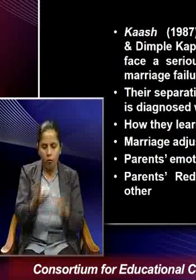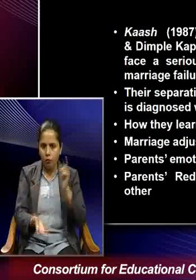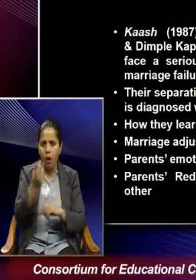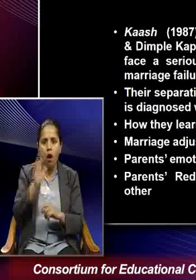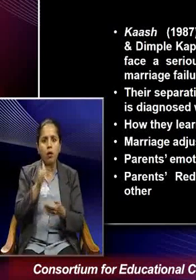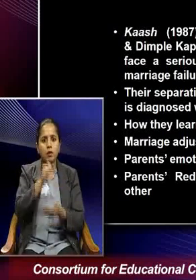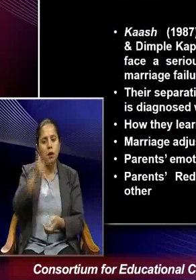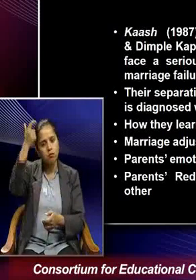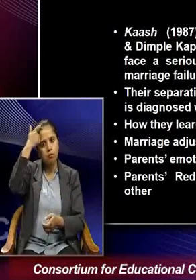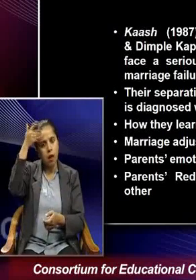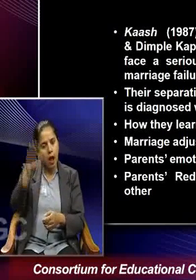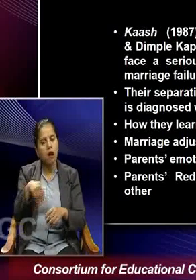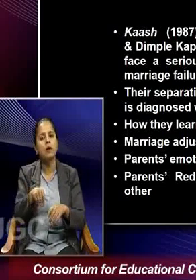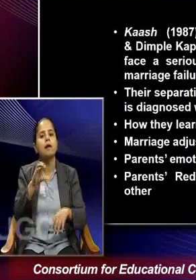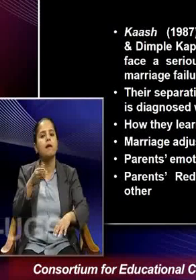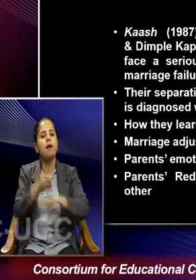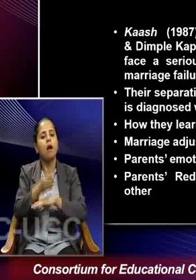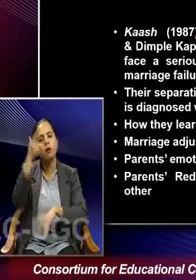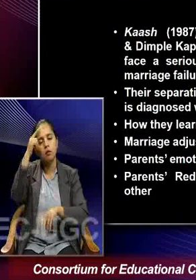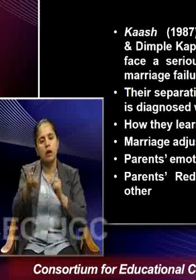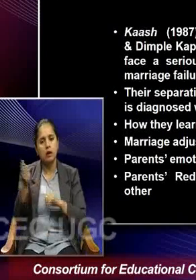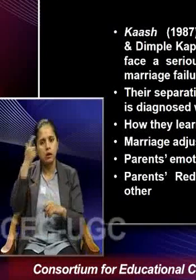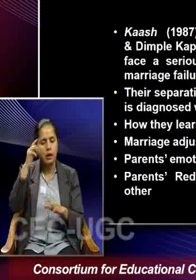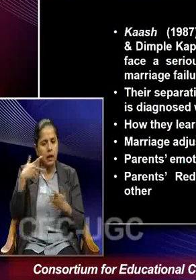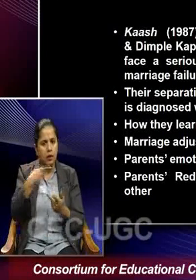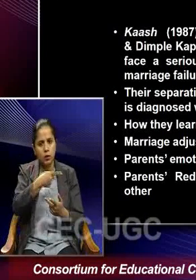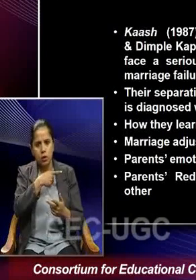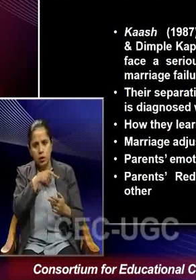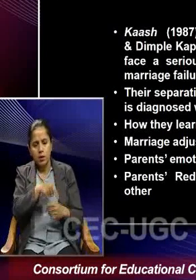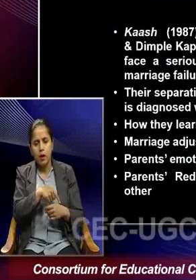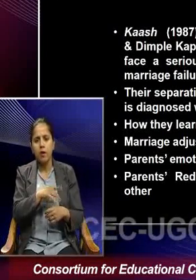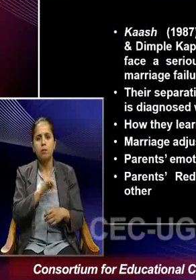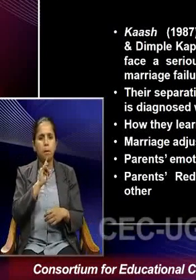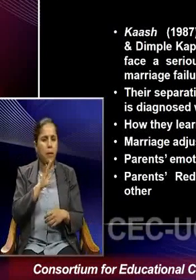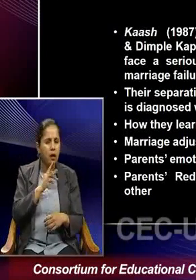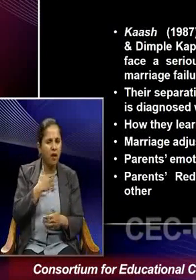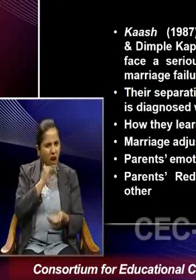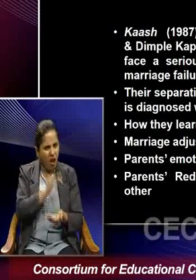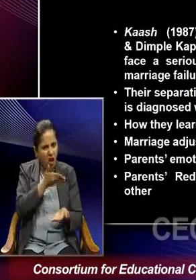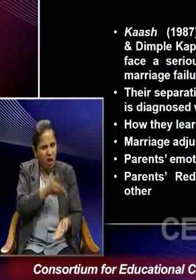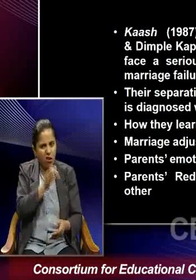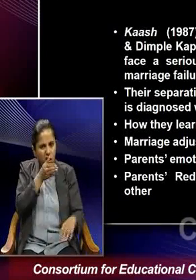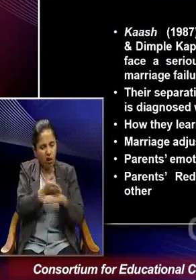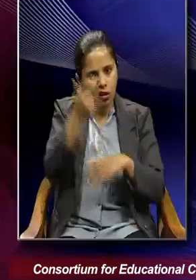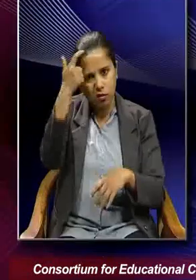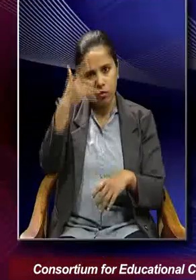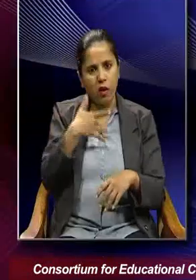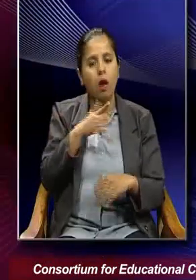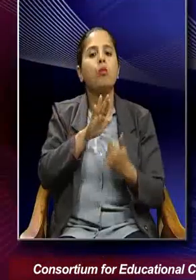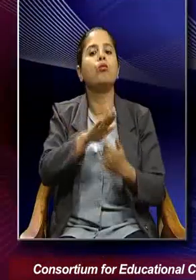with a brain tumor, and how they learn to handle this painful reality is also being shown in this